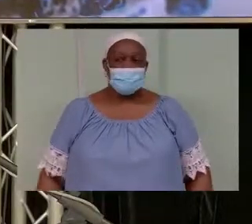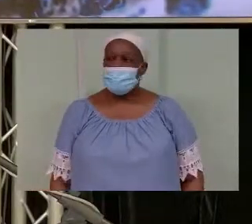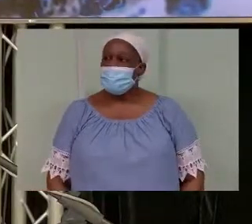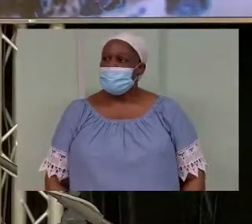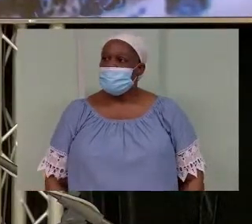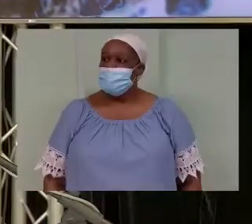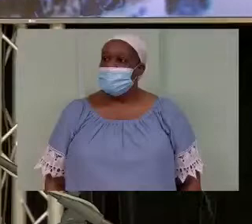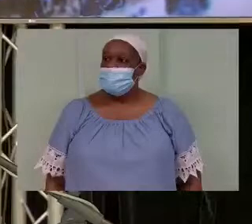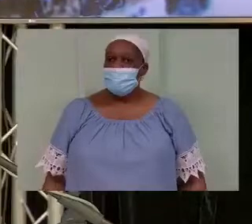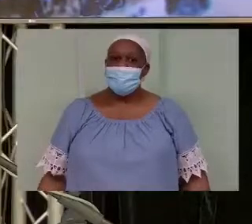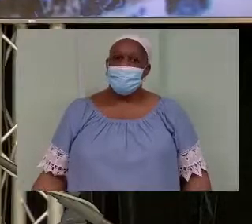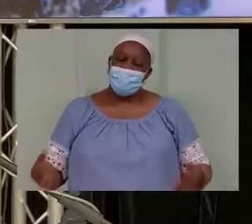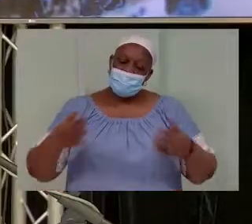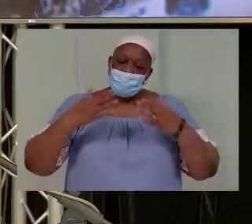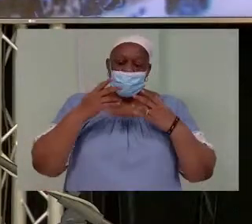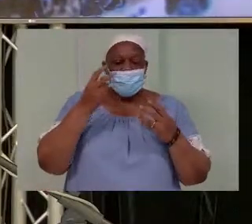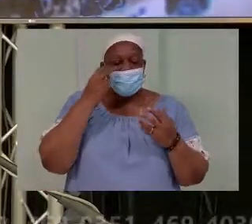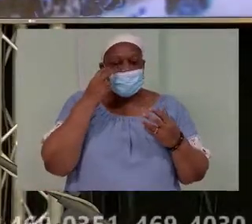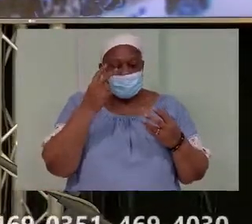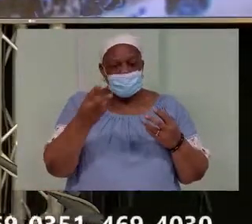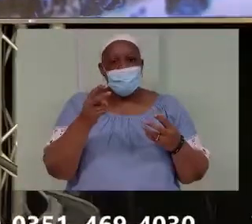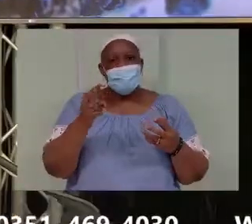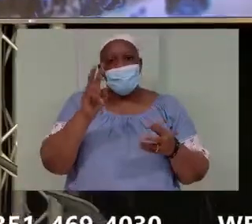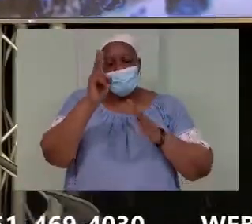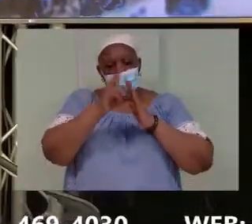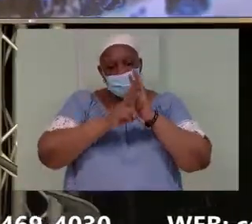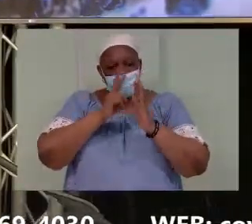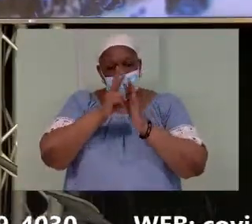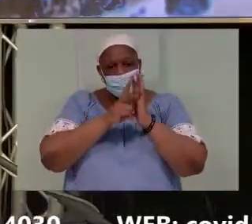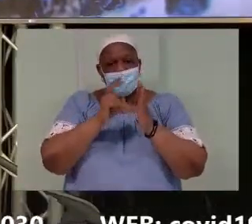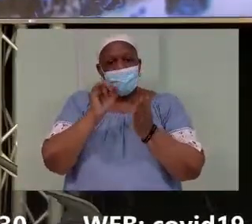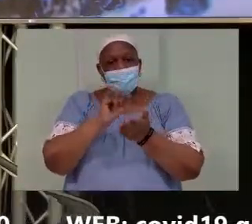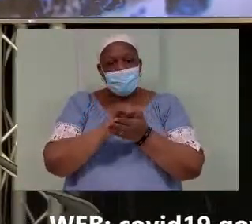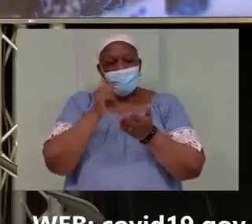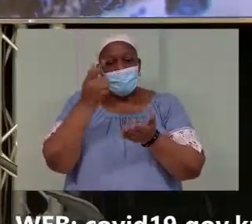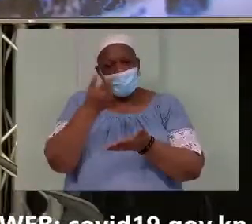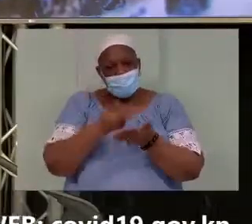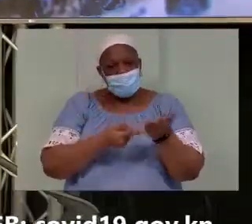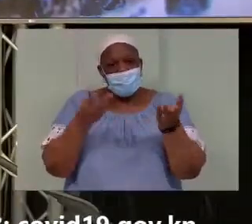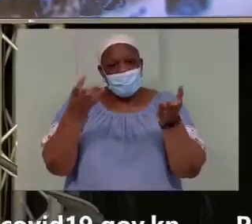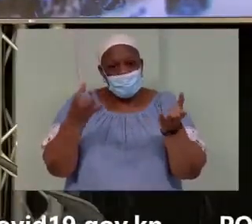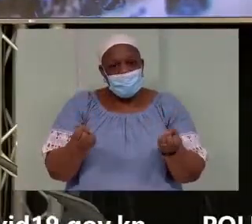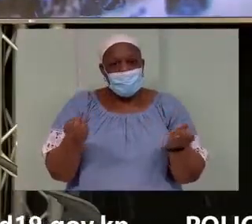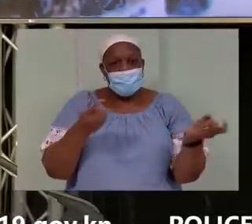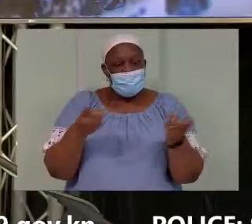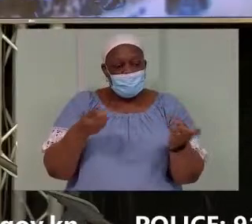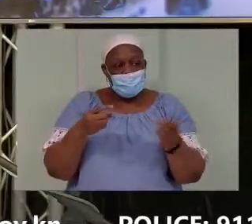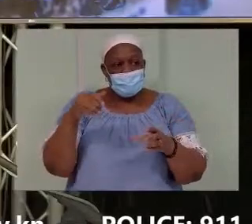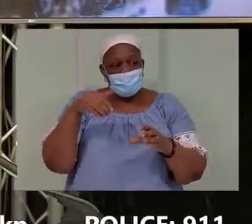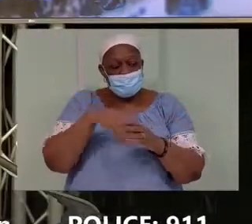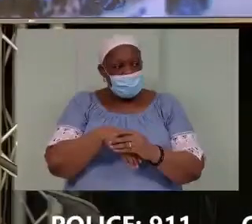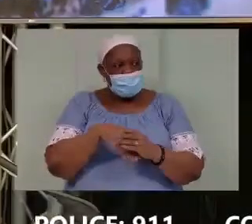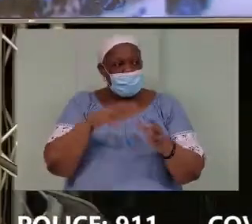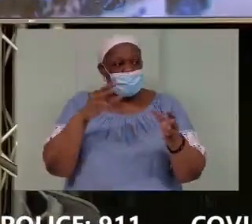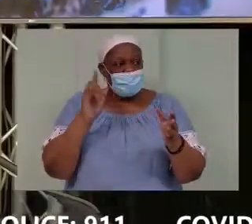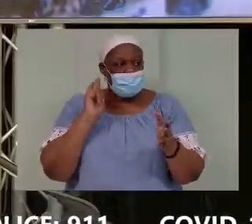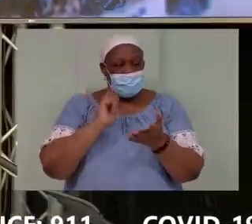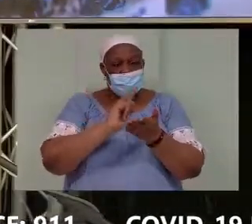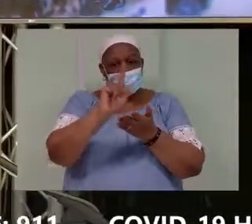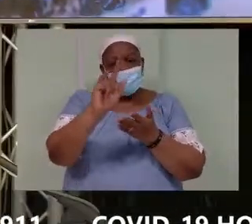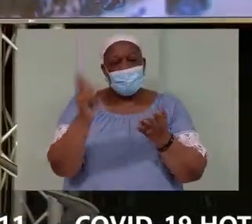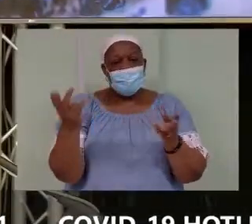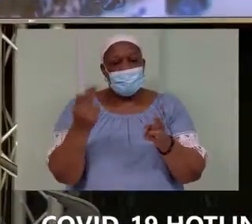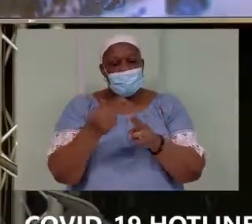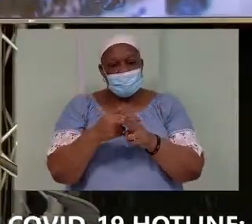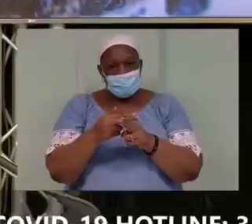So, thank you for watching the video. These are some of the innovative means and ways in which we hope to enhance